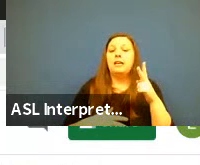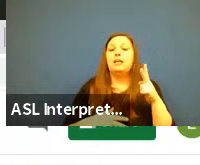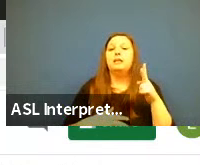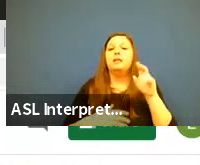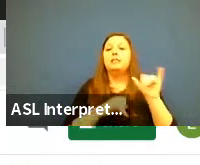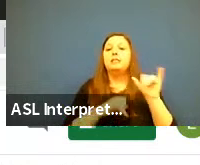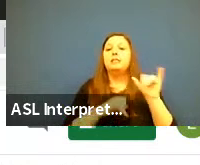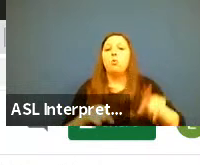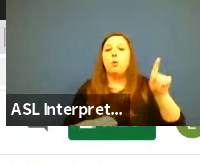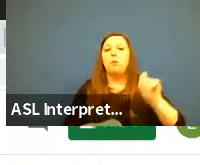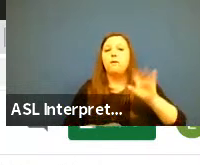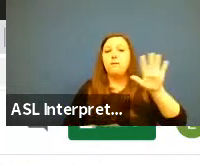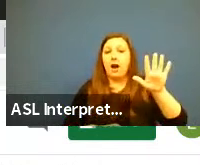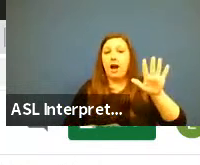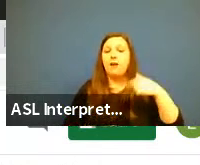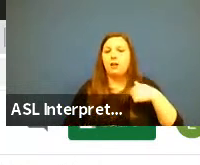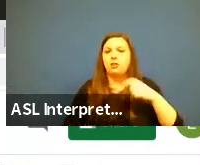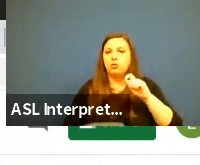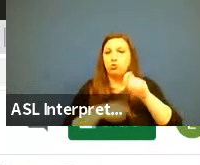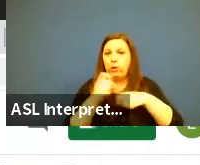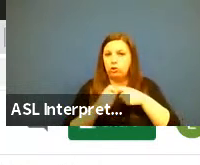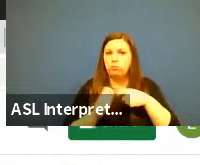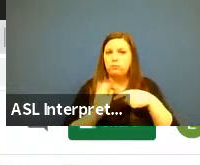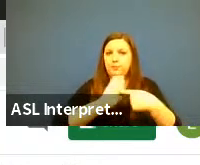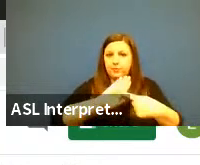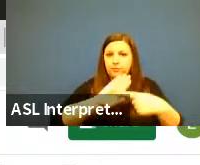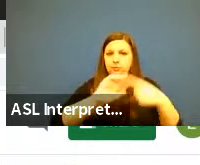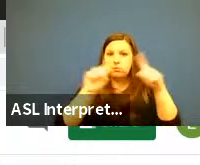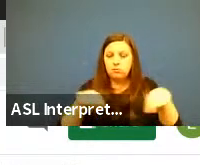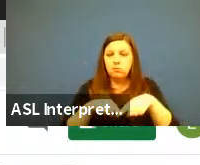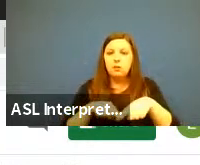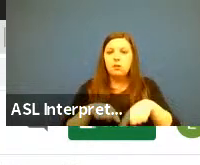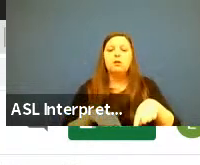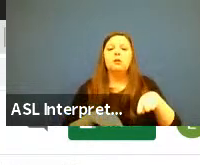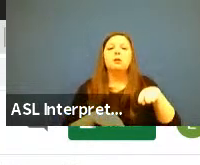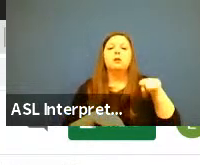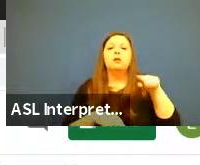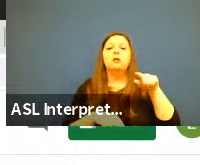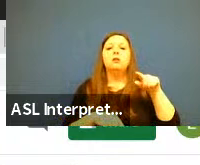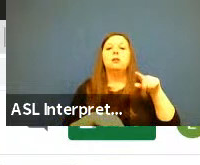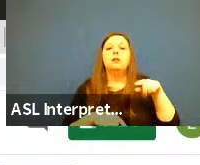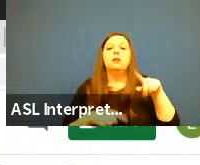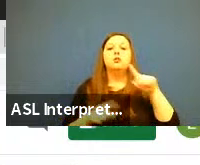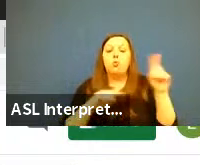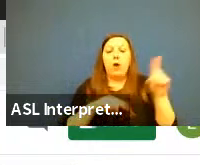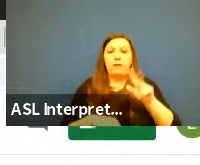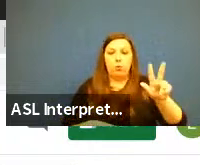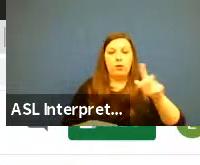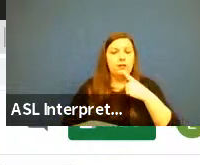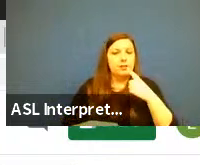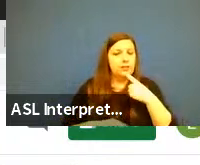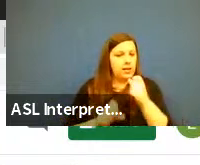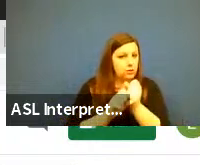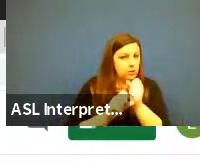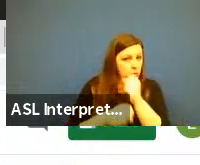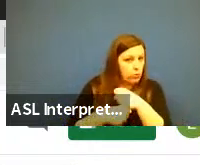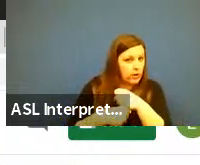just switched over. So standard 1.5 directive 3, it says create and